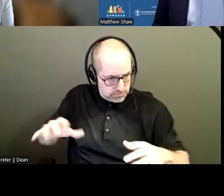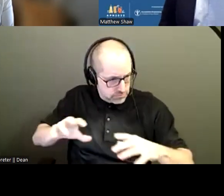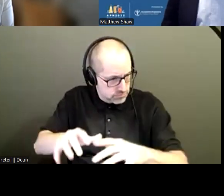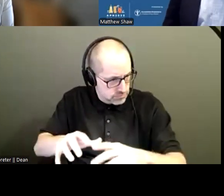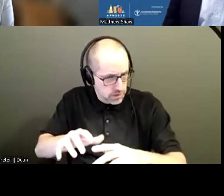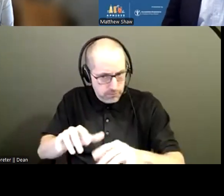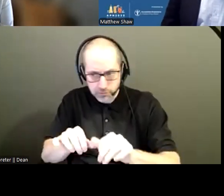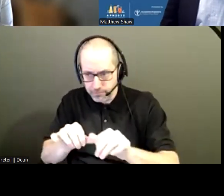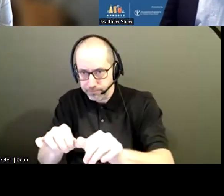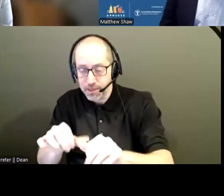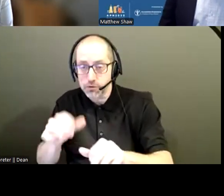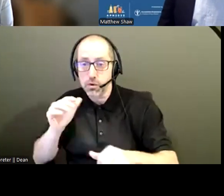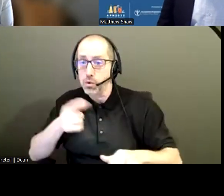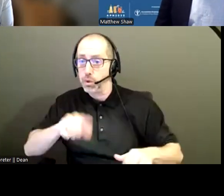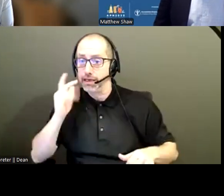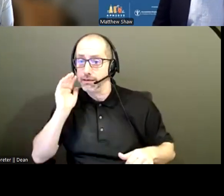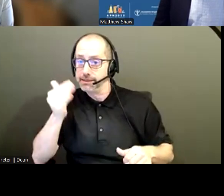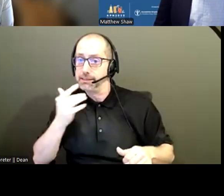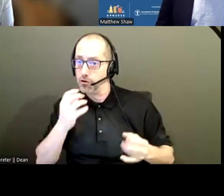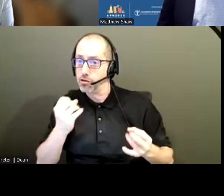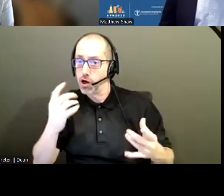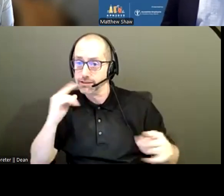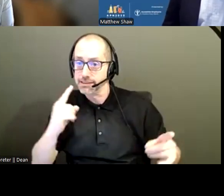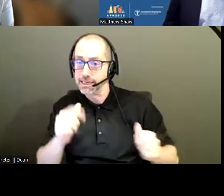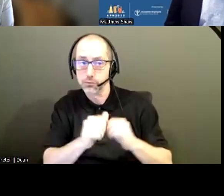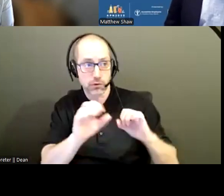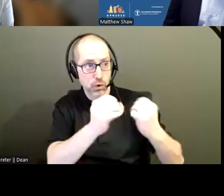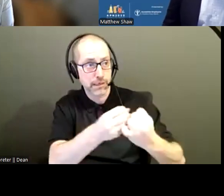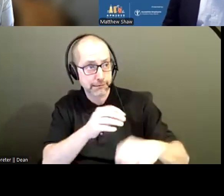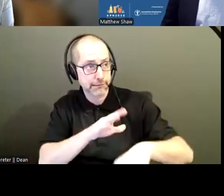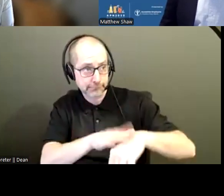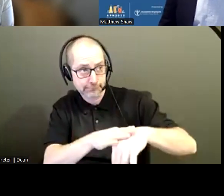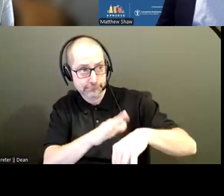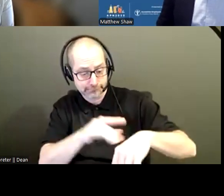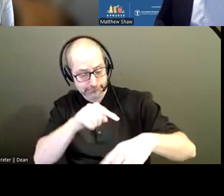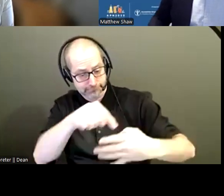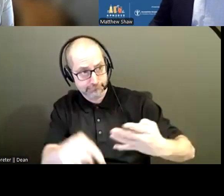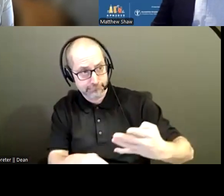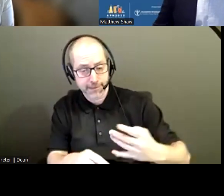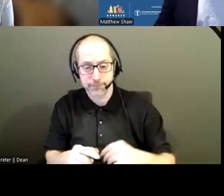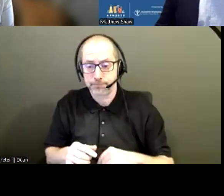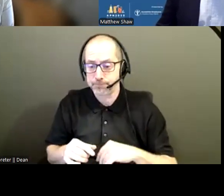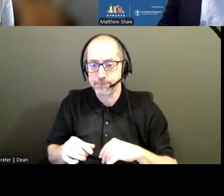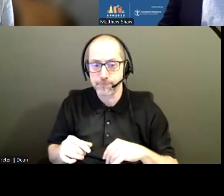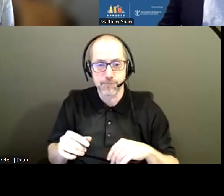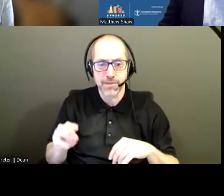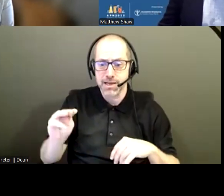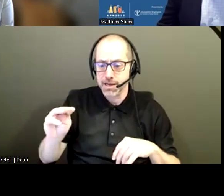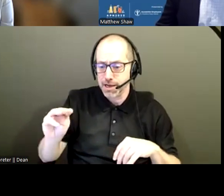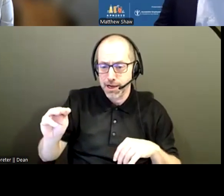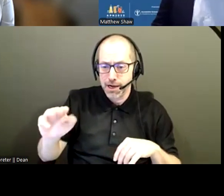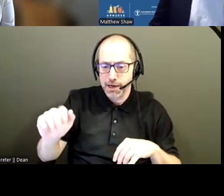coaching organizations on the bigger picture of all of this work. I see you shaking nodding your head,